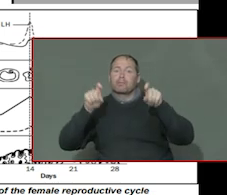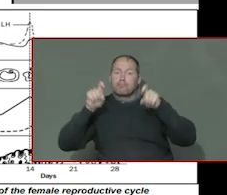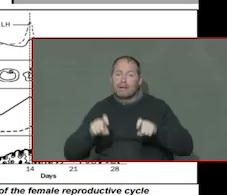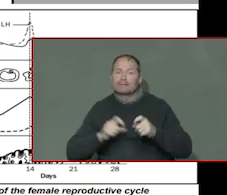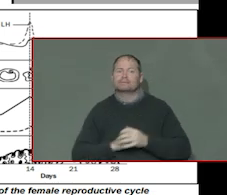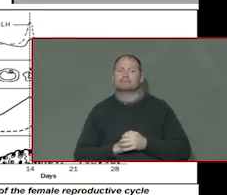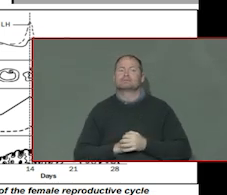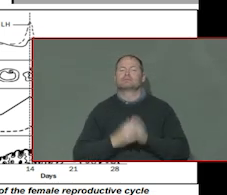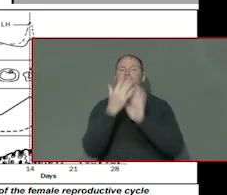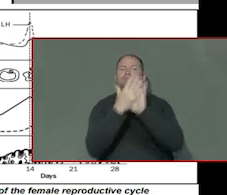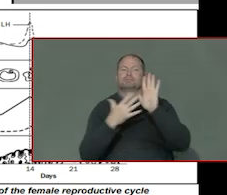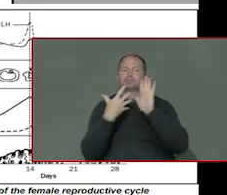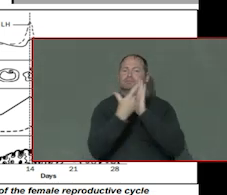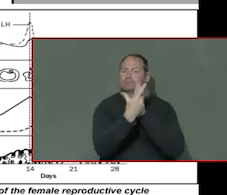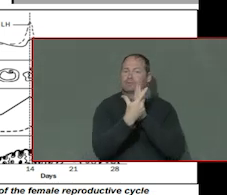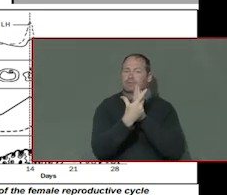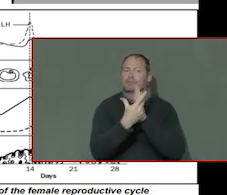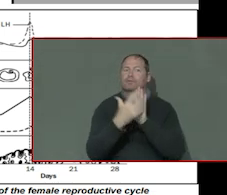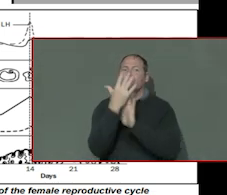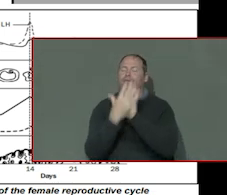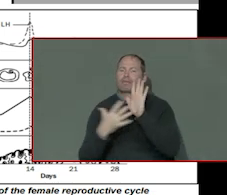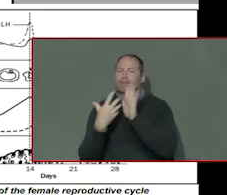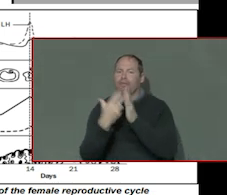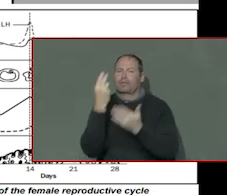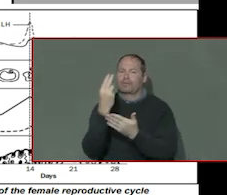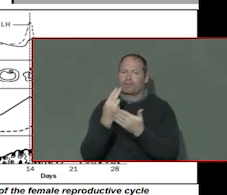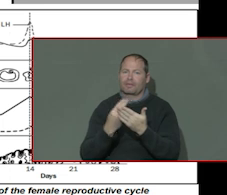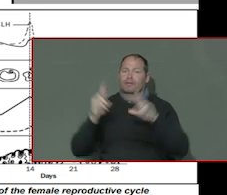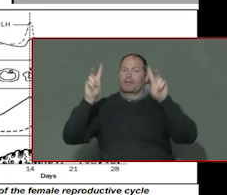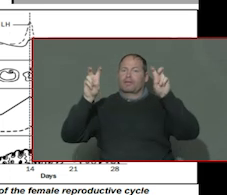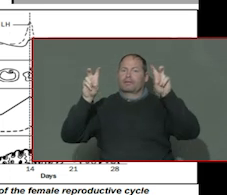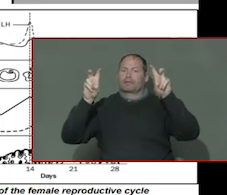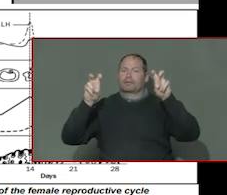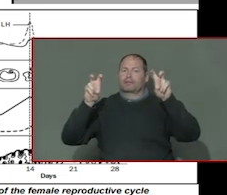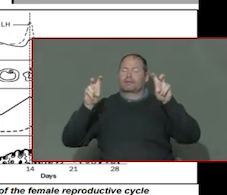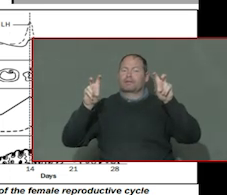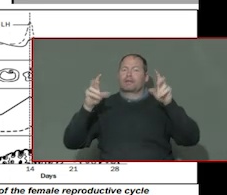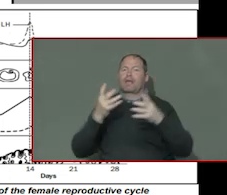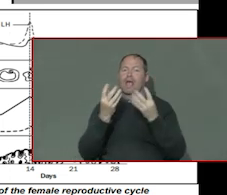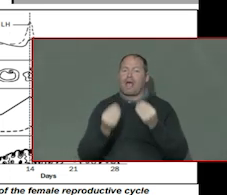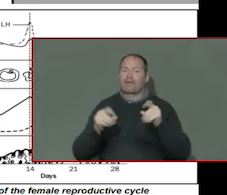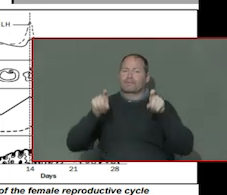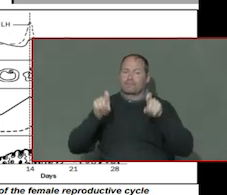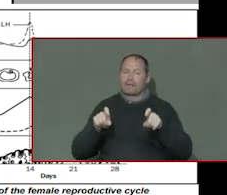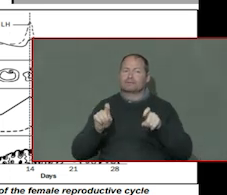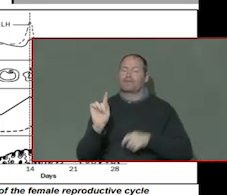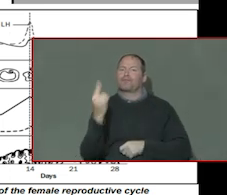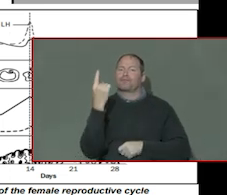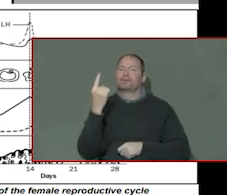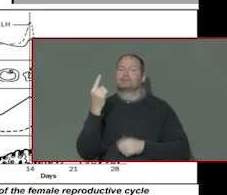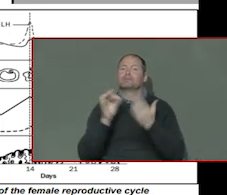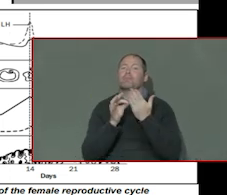the graph and we want a table. You must also have a heading because obviously the 1st mark goes for